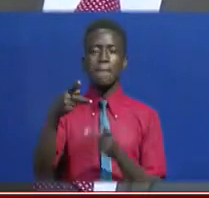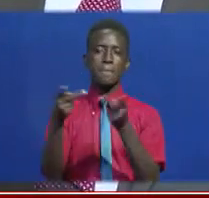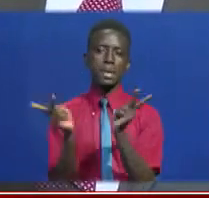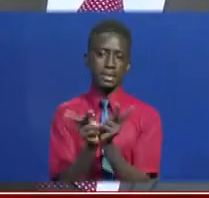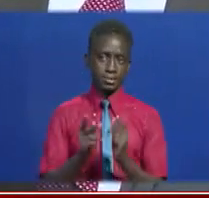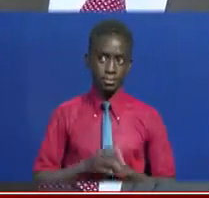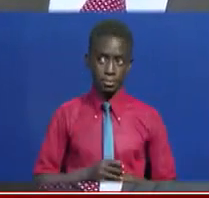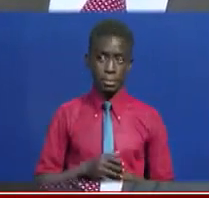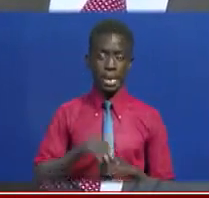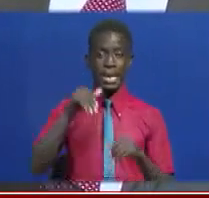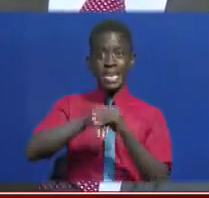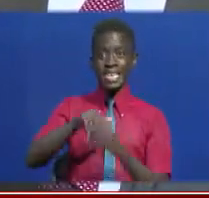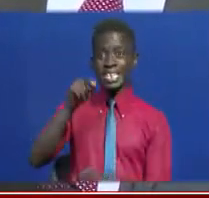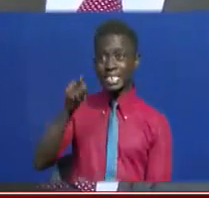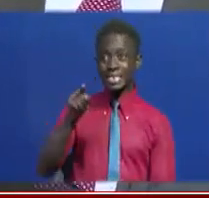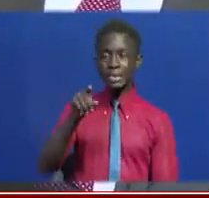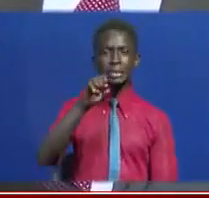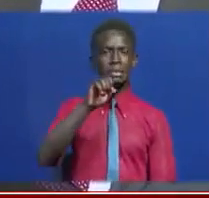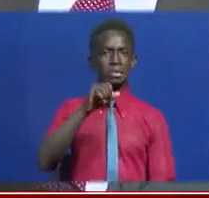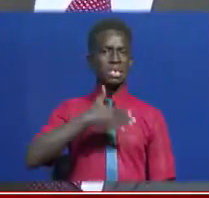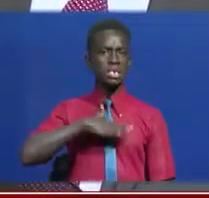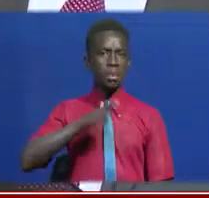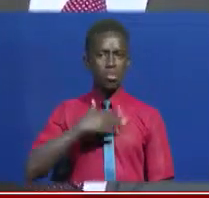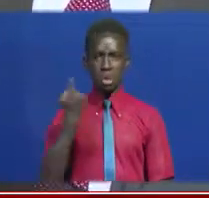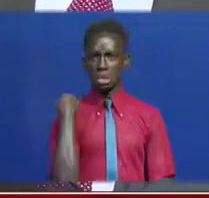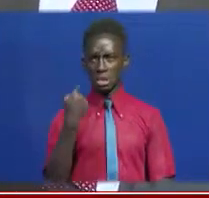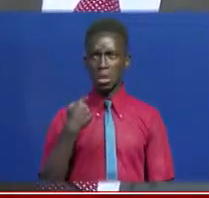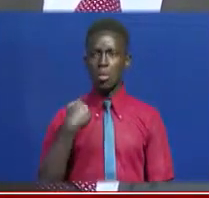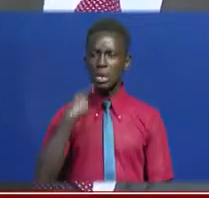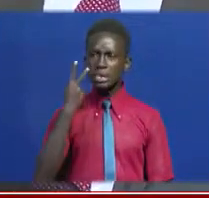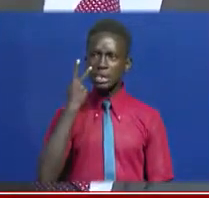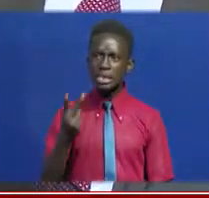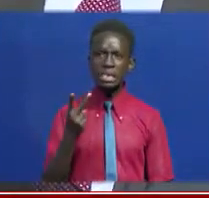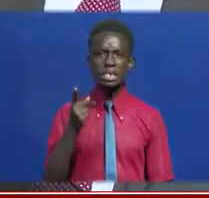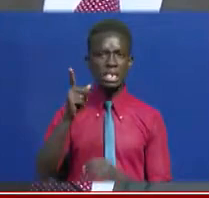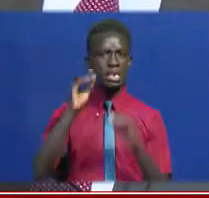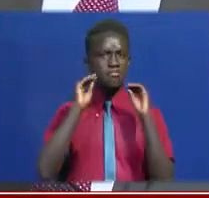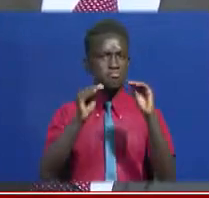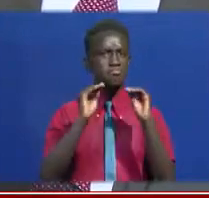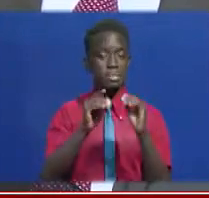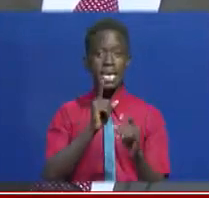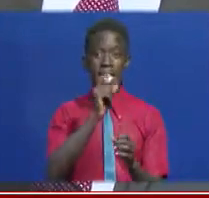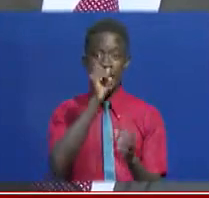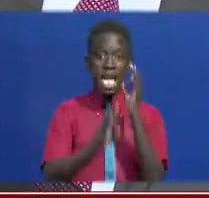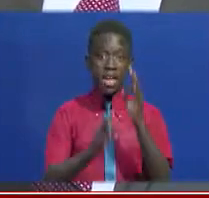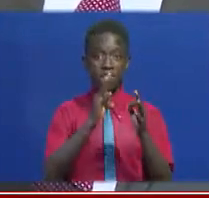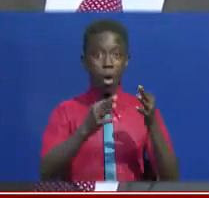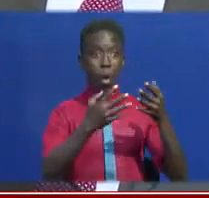jana, nimeona mpango ambao tutakuelimisha kwamba ukiweka tu waya na uweke